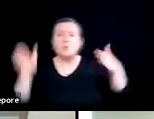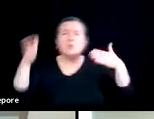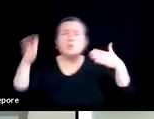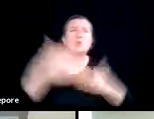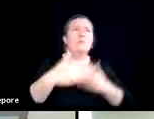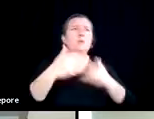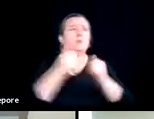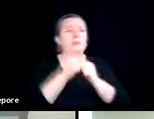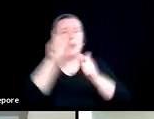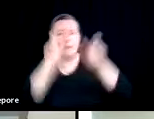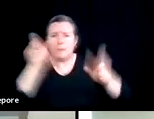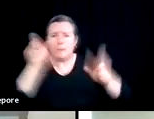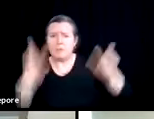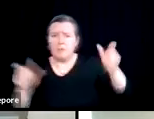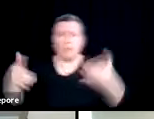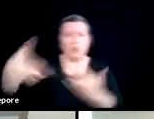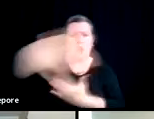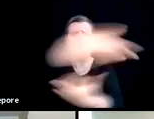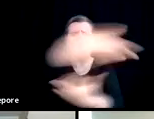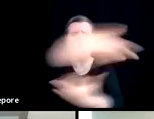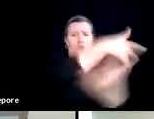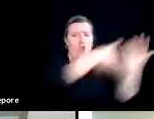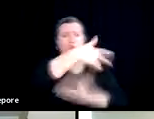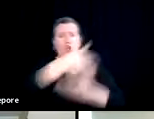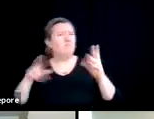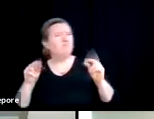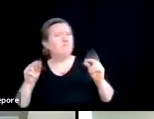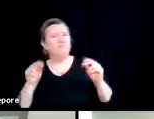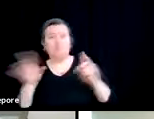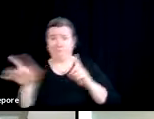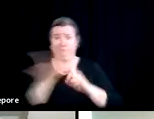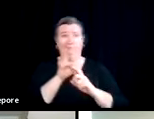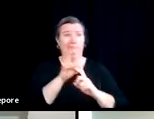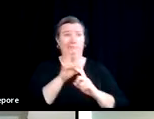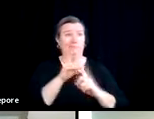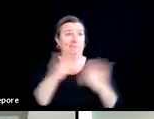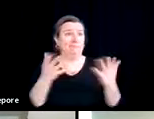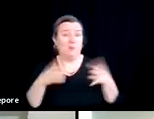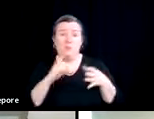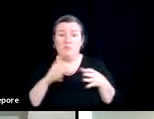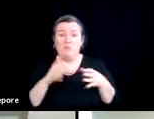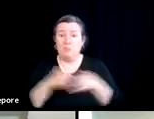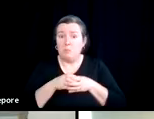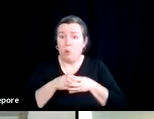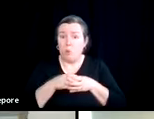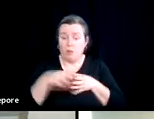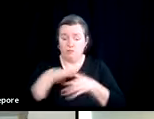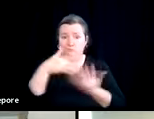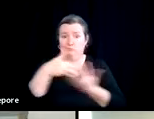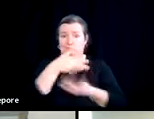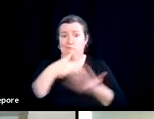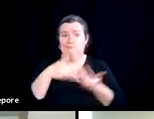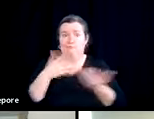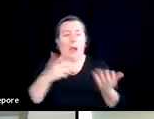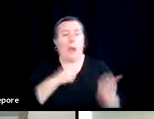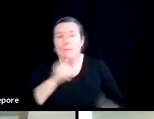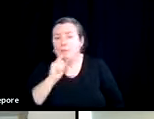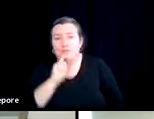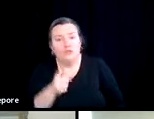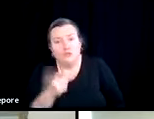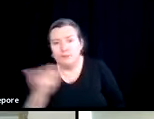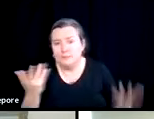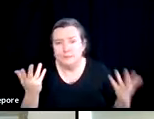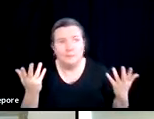from a smaller gathering of some sort, and I'm not sure that we know why or